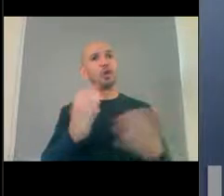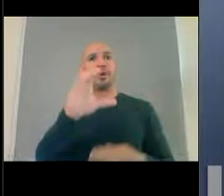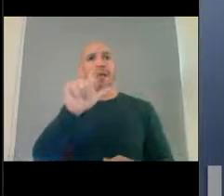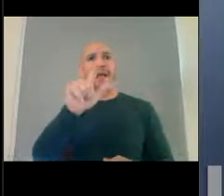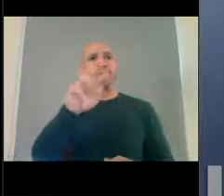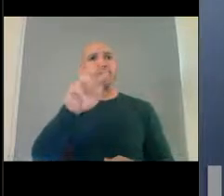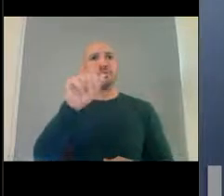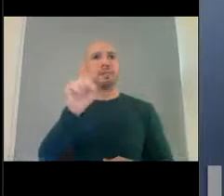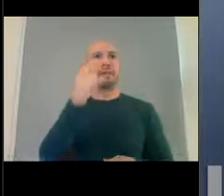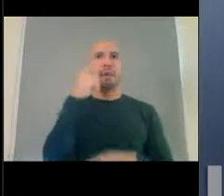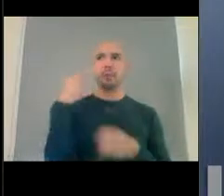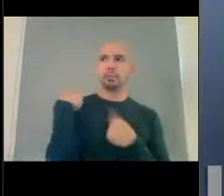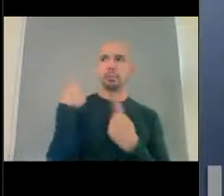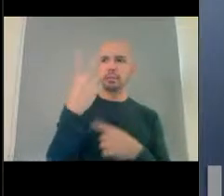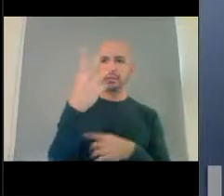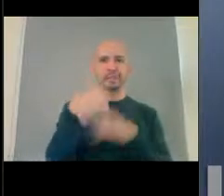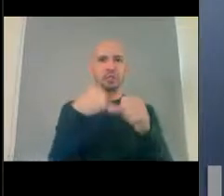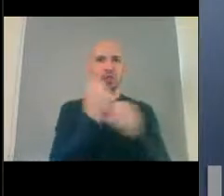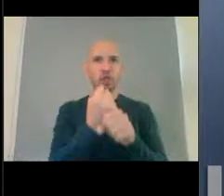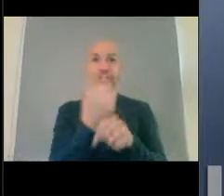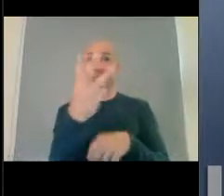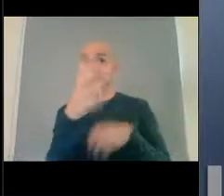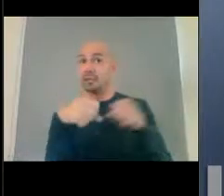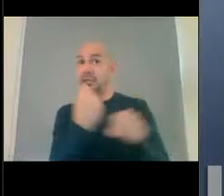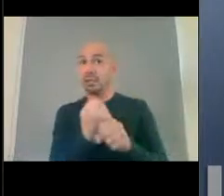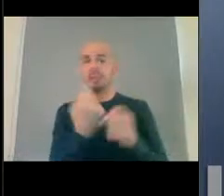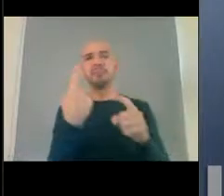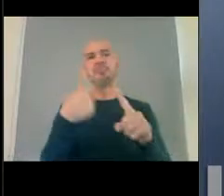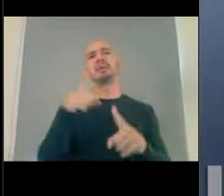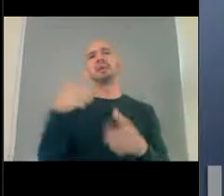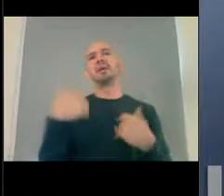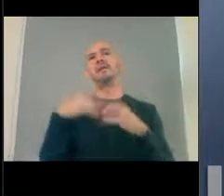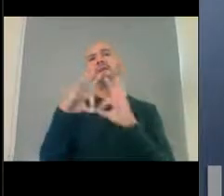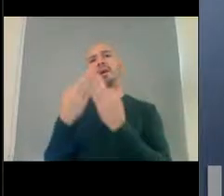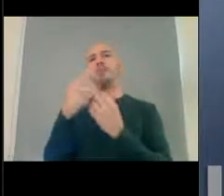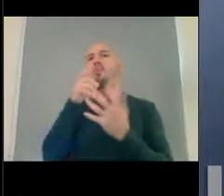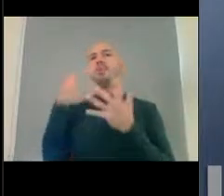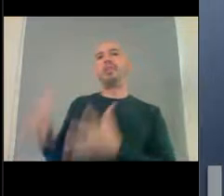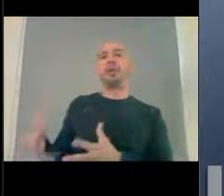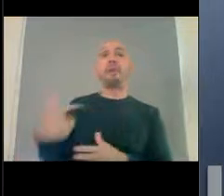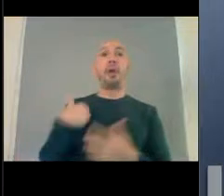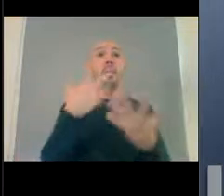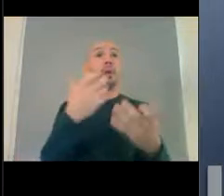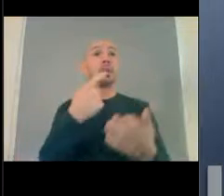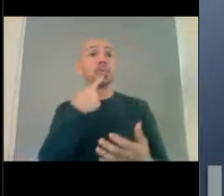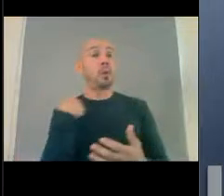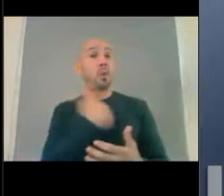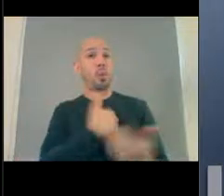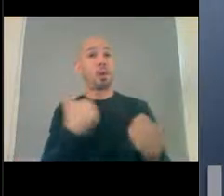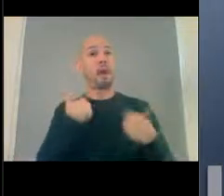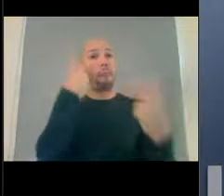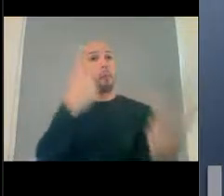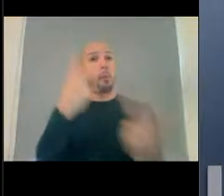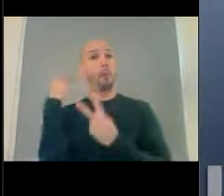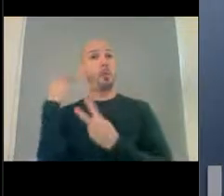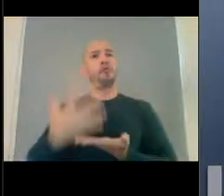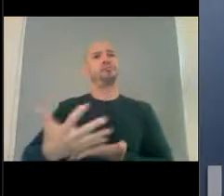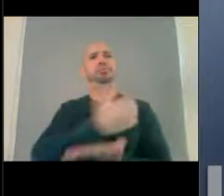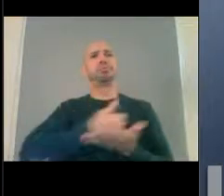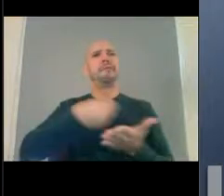behind his wife and their eight children i wanted to make everyone aware that a memorial fund in his honor is being established to the